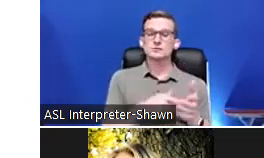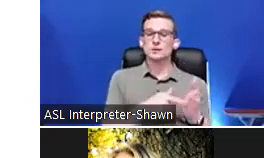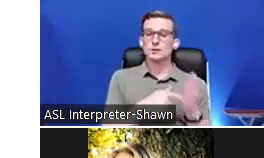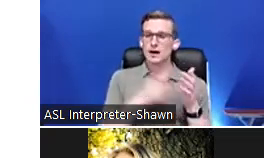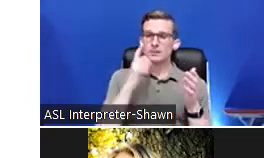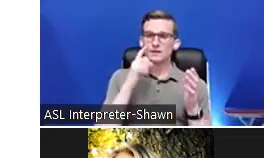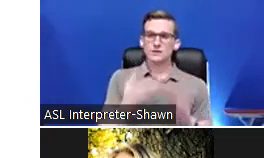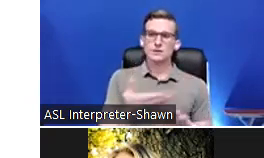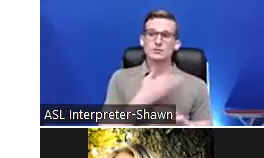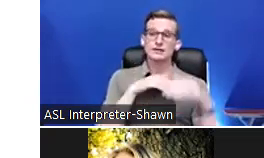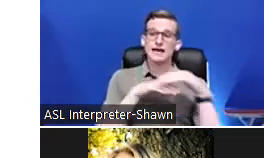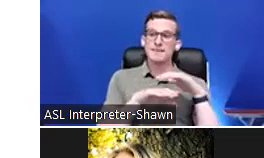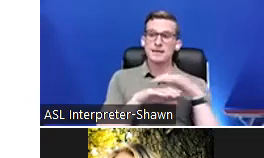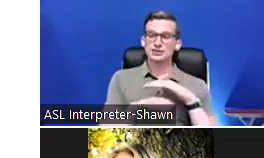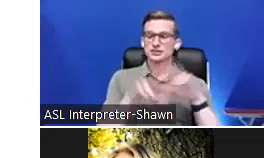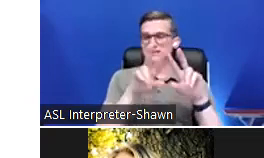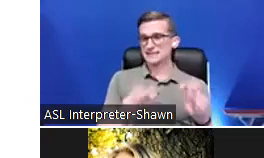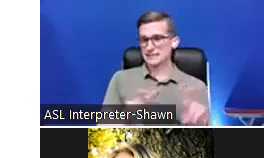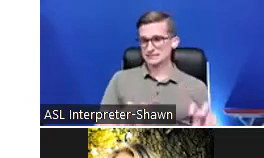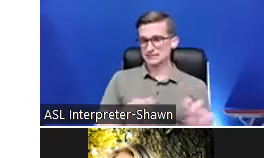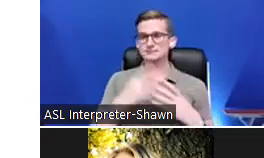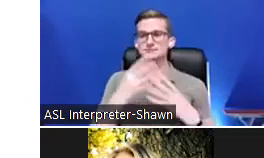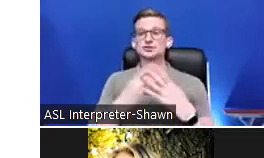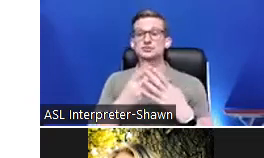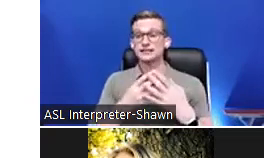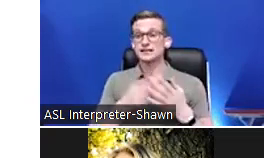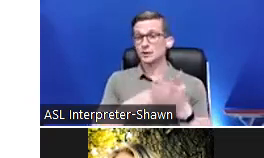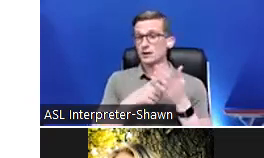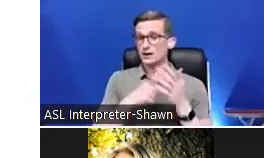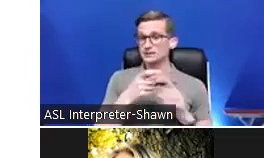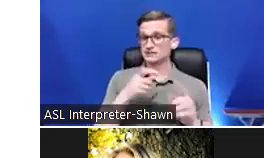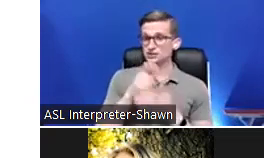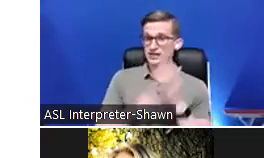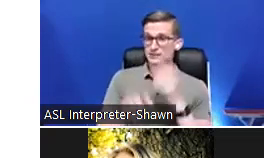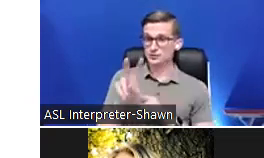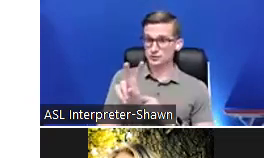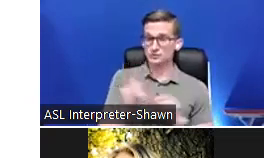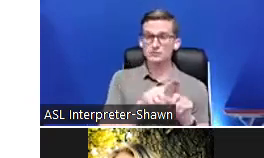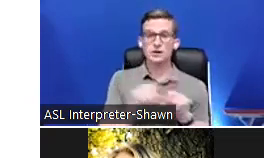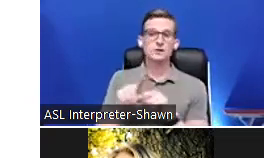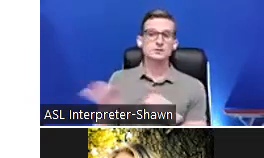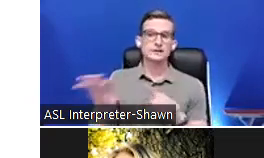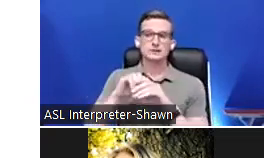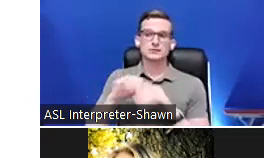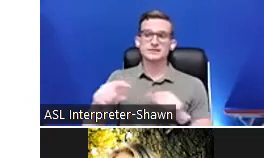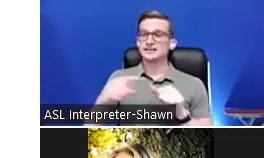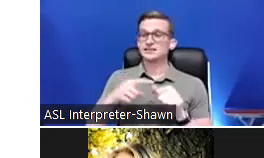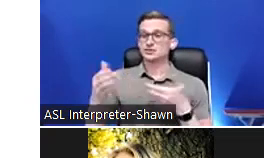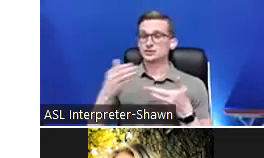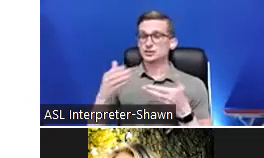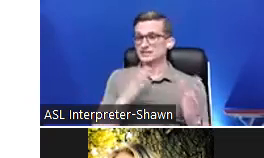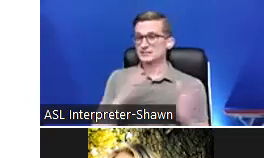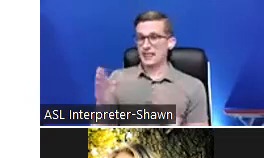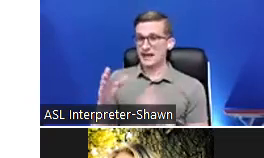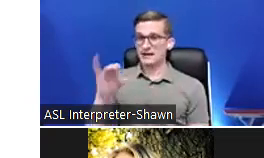pre-admission assessment, which includes screening requirements from Chapter 2, but then builds into the initial service plan, which must be completed within